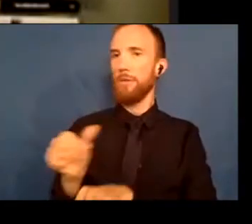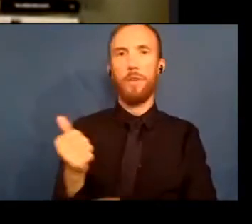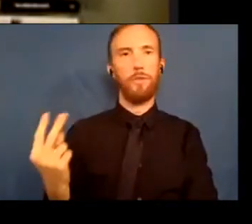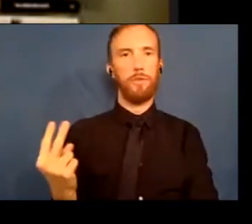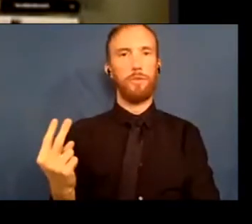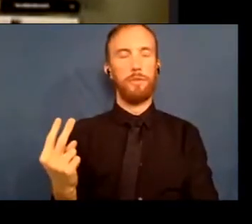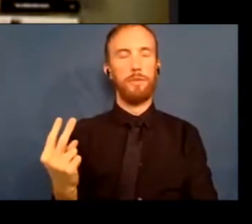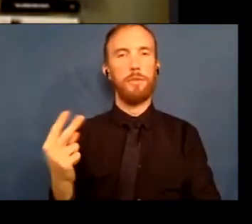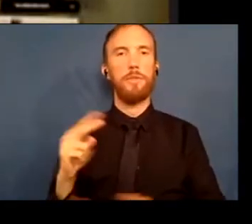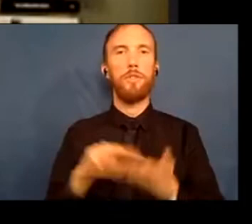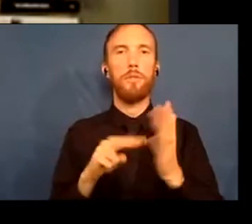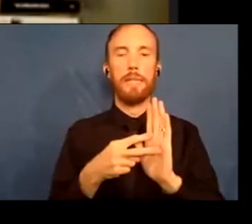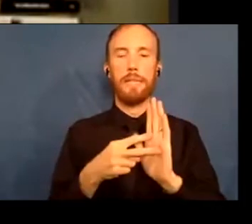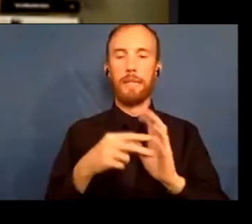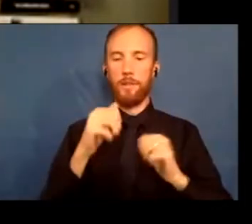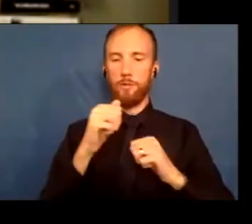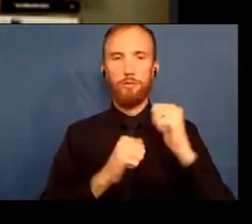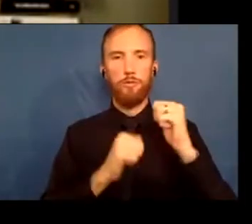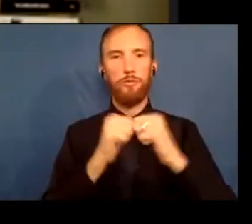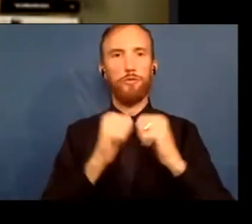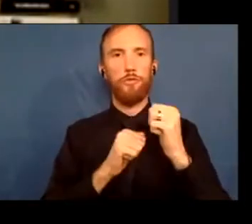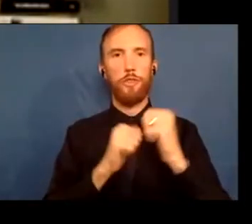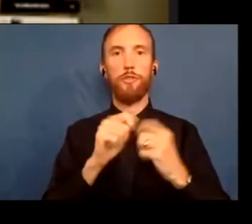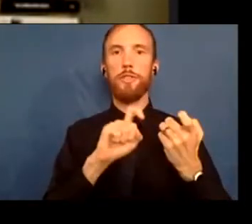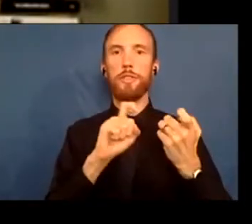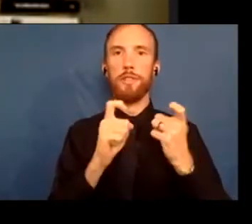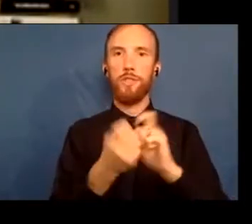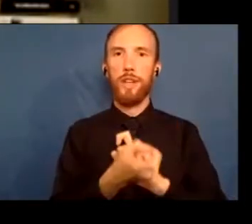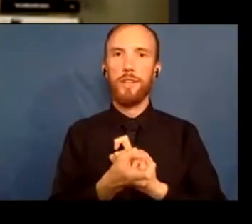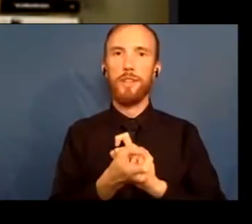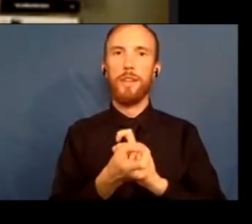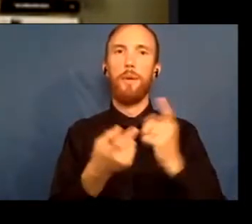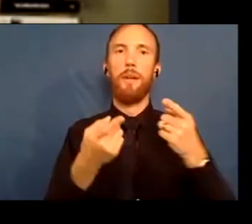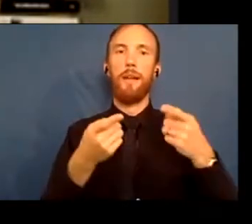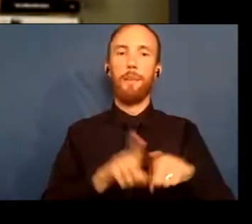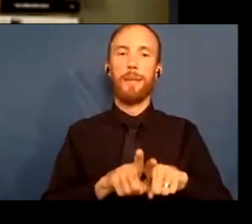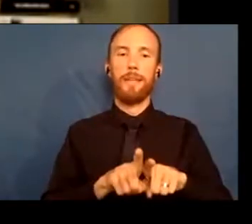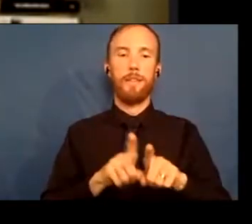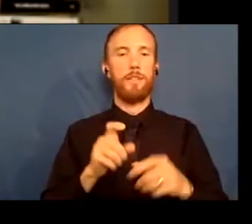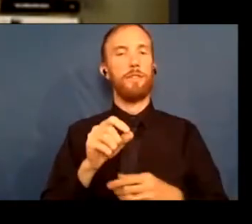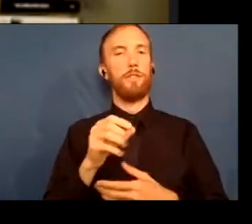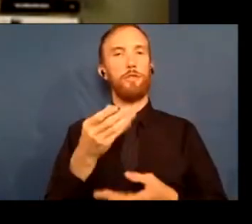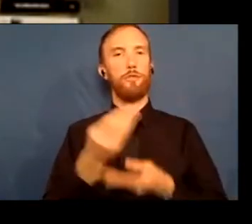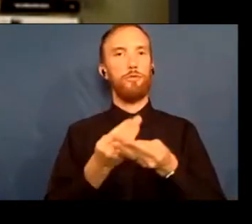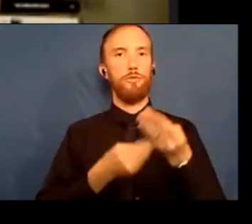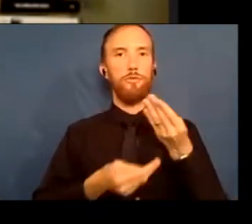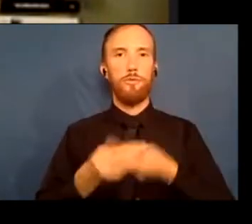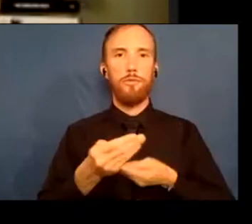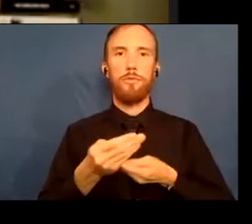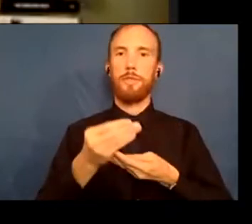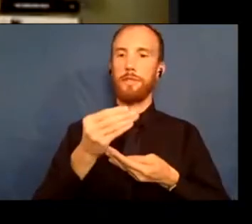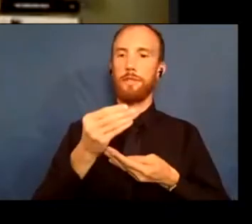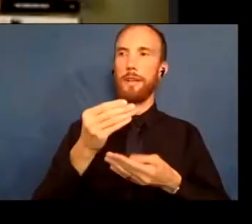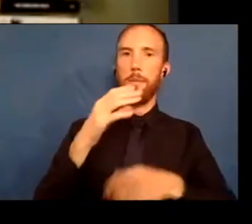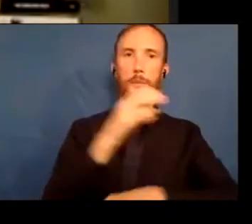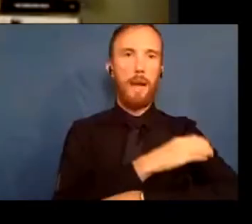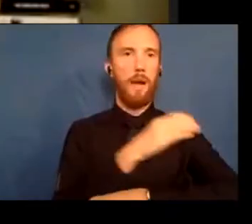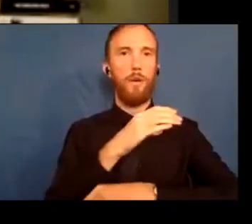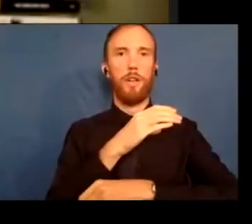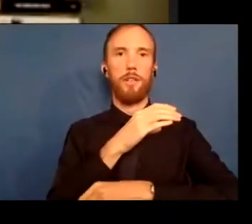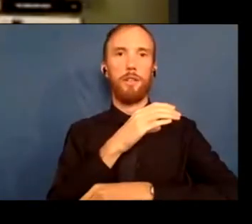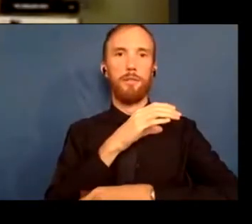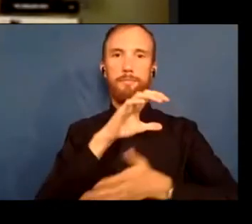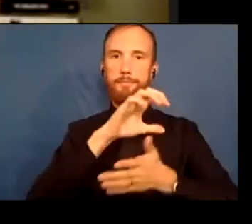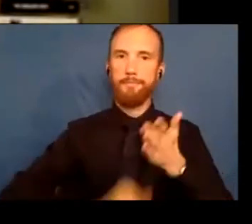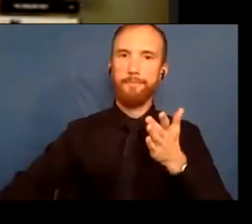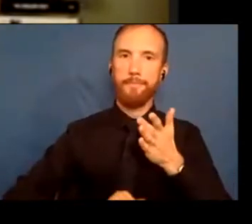of globalization had done was it weakened trade union power. Because now workers, the instrument of organizing